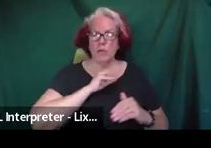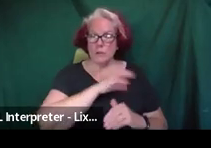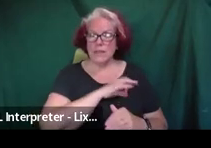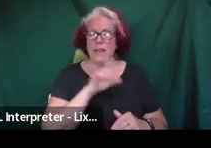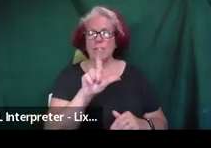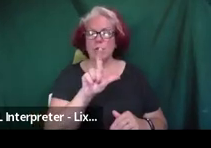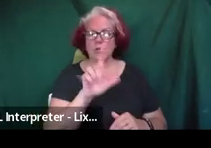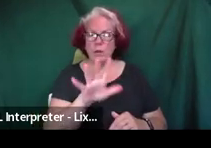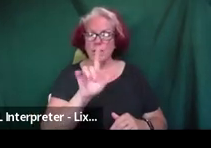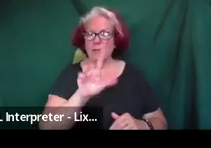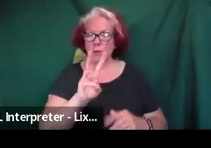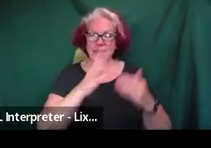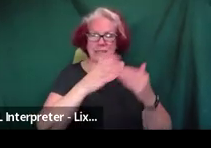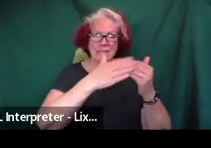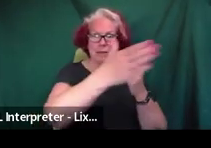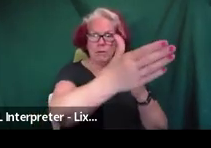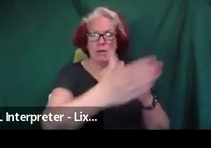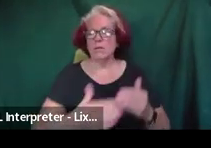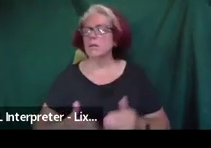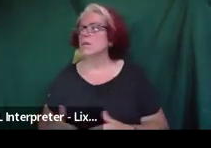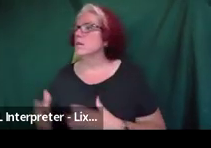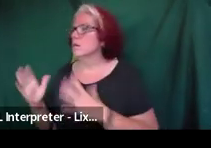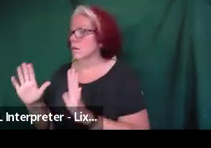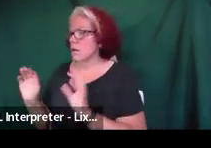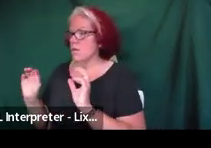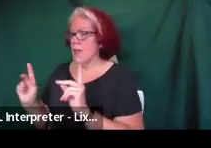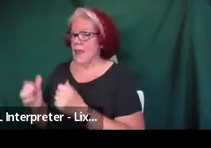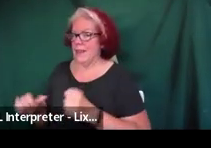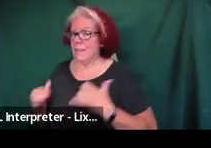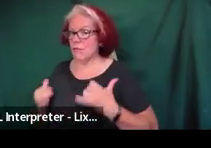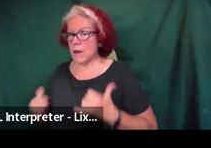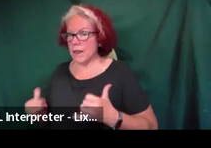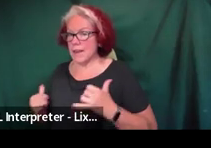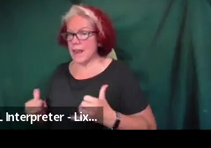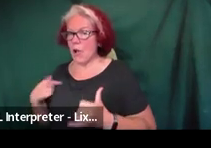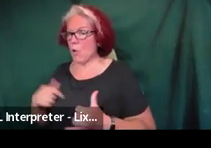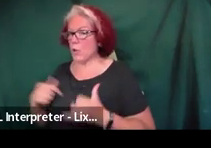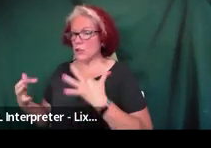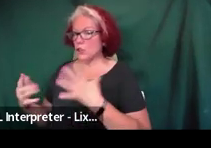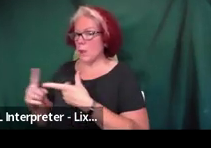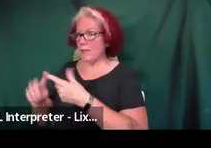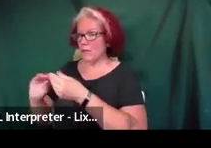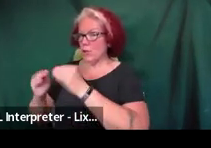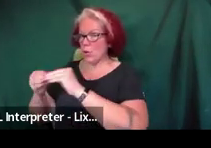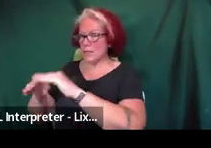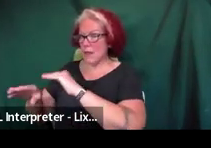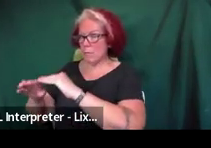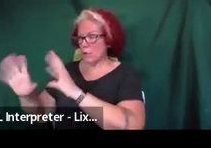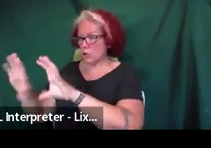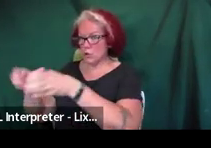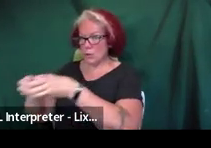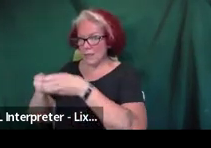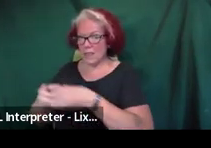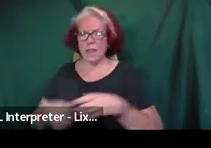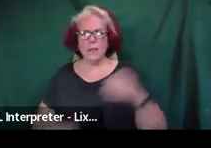beyond. And is there anything right now that's in, like, are we just waiting for that data enrollment? Is there anything that's inhibiting it?